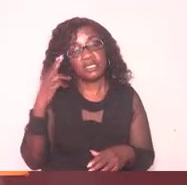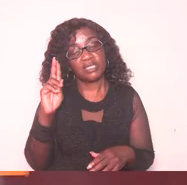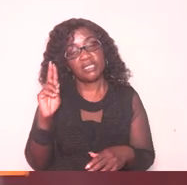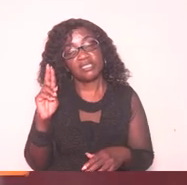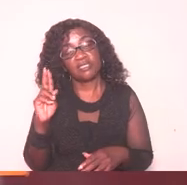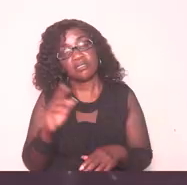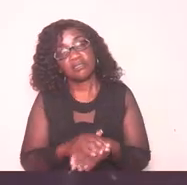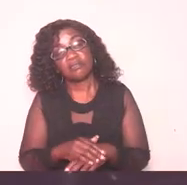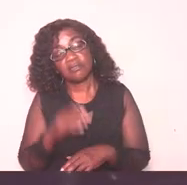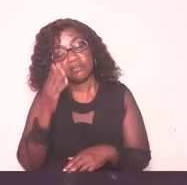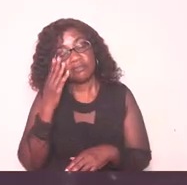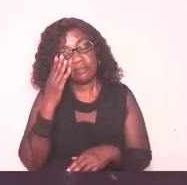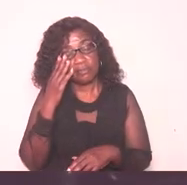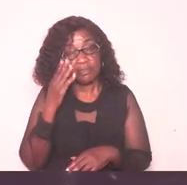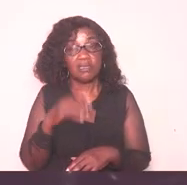that